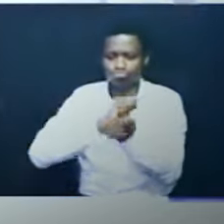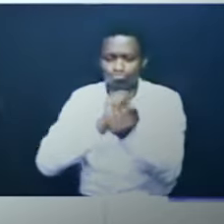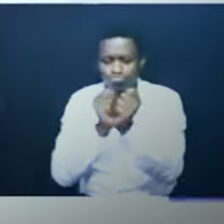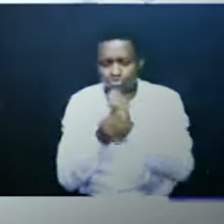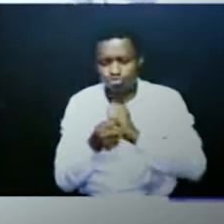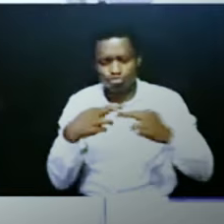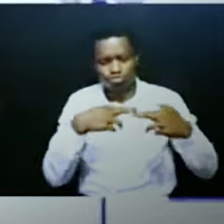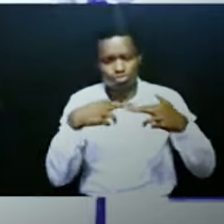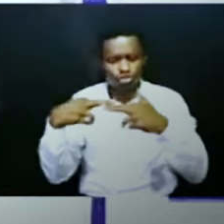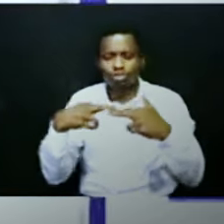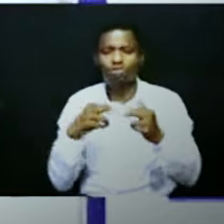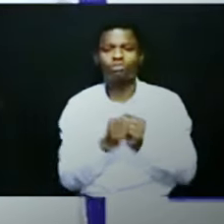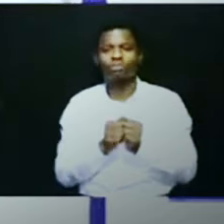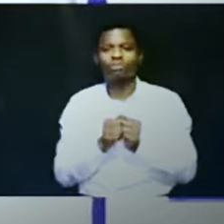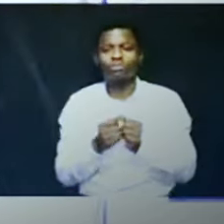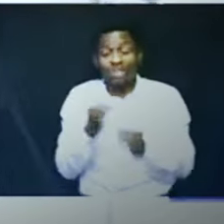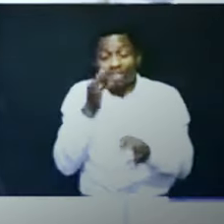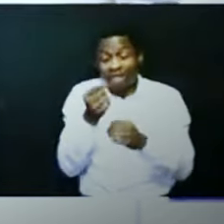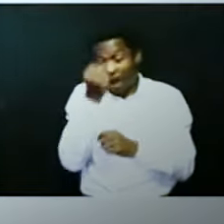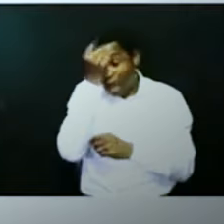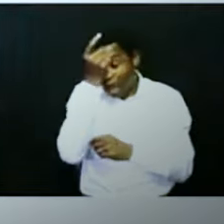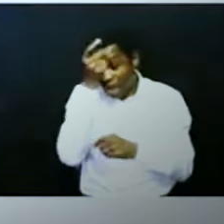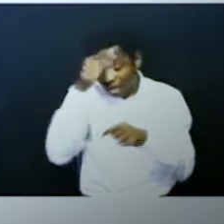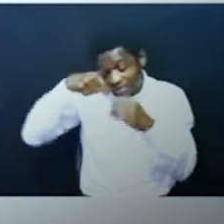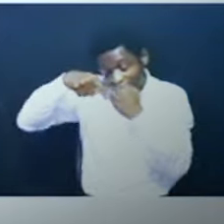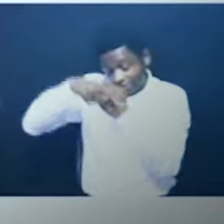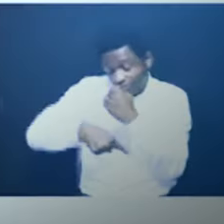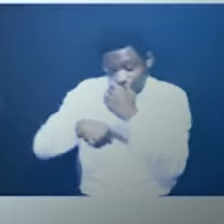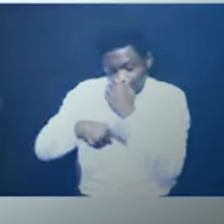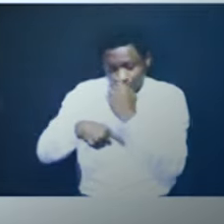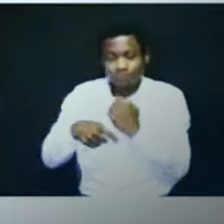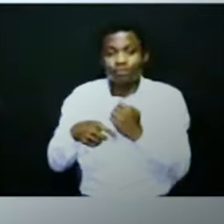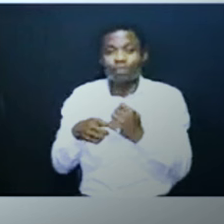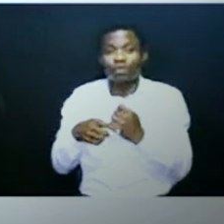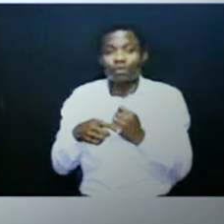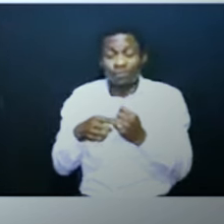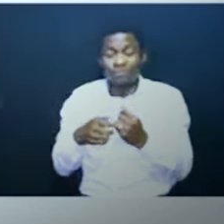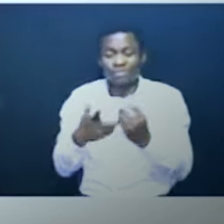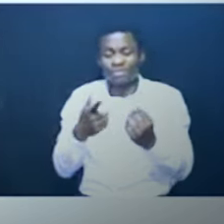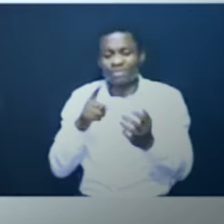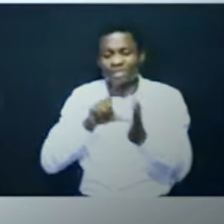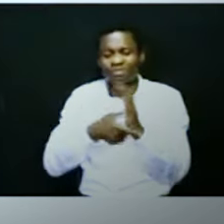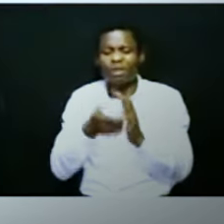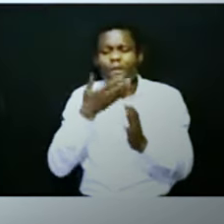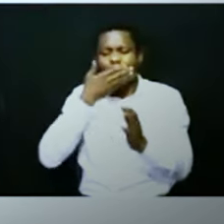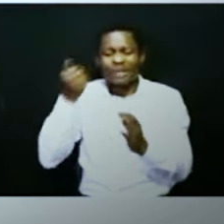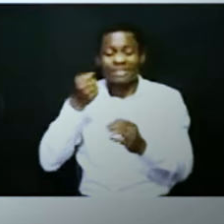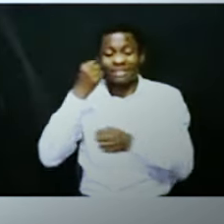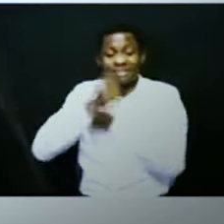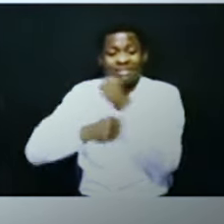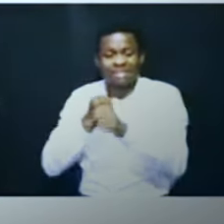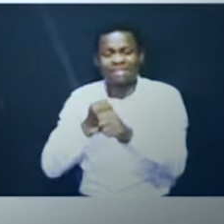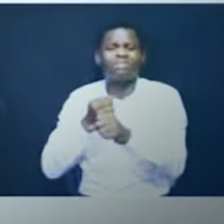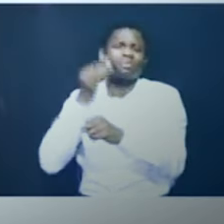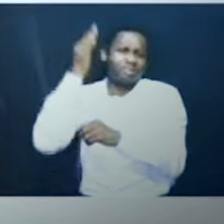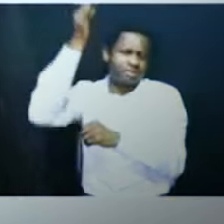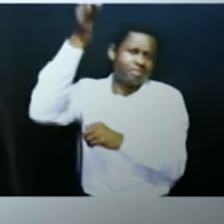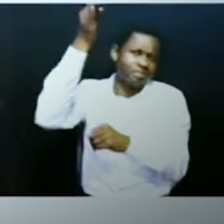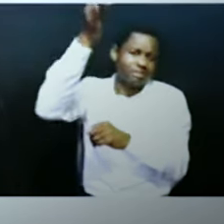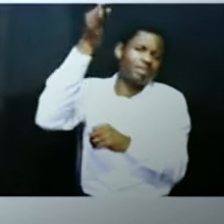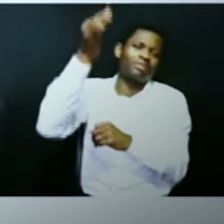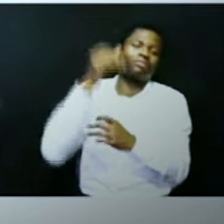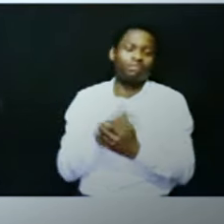e din sakra ye. But if you understand it, then let me tell you that the best years are still ahead of you. So what you are seeing dia ene ene se unhunu